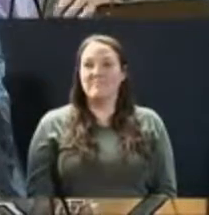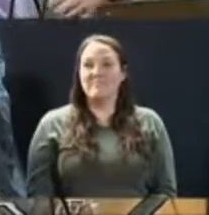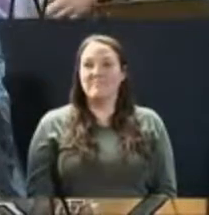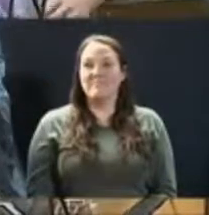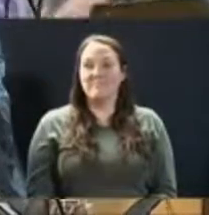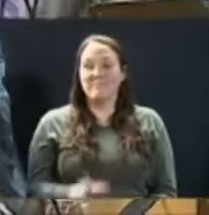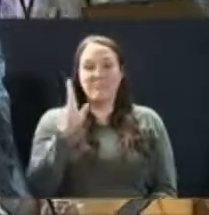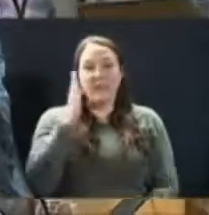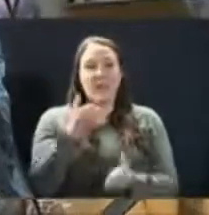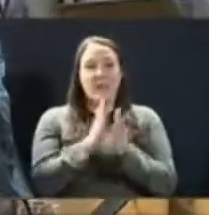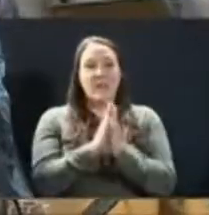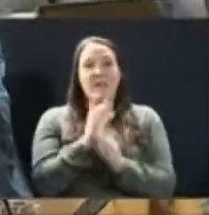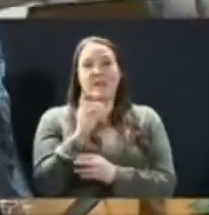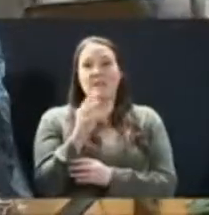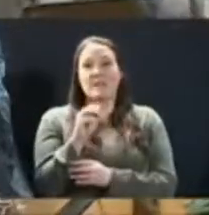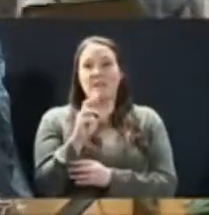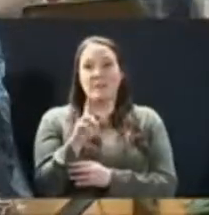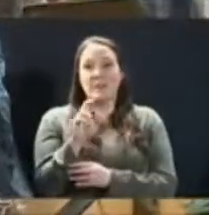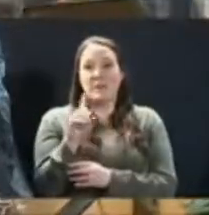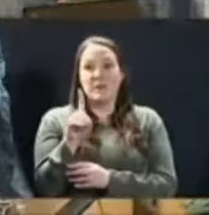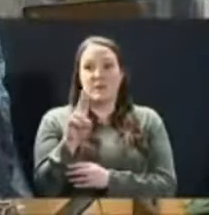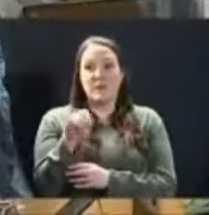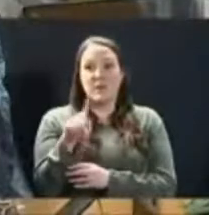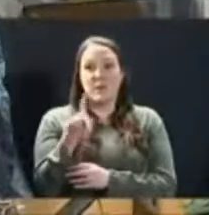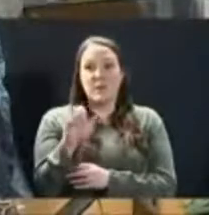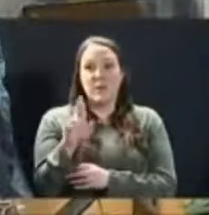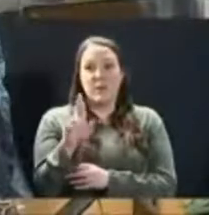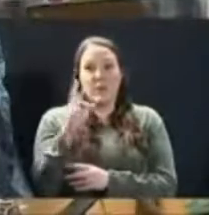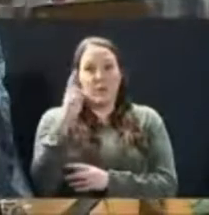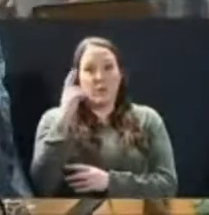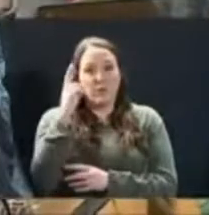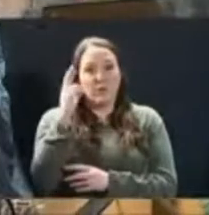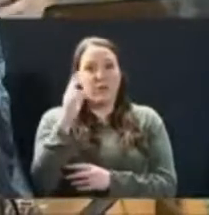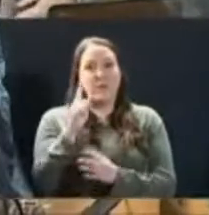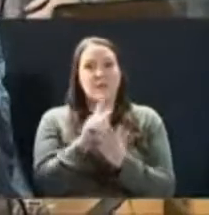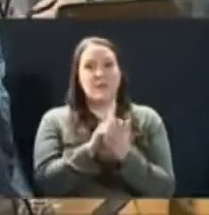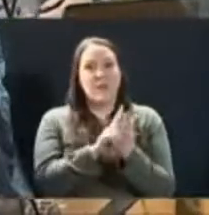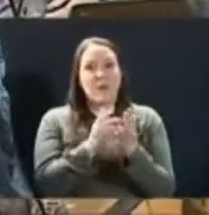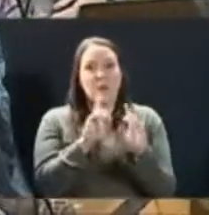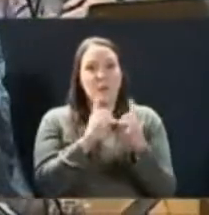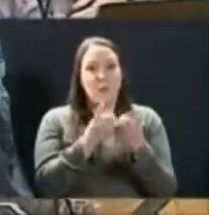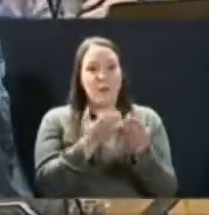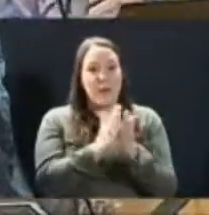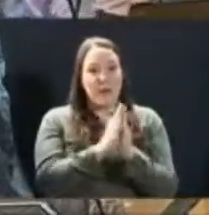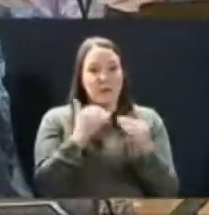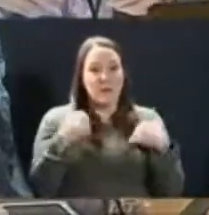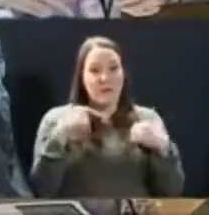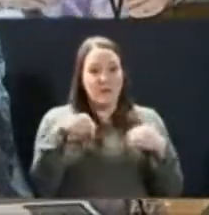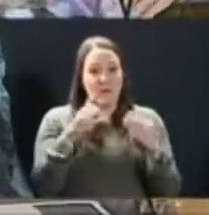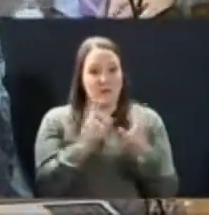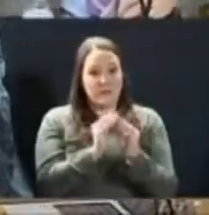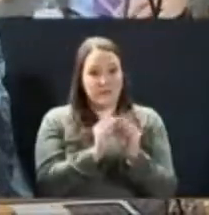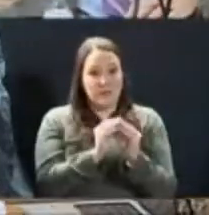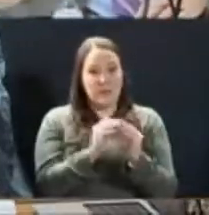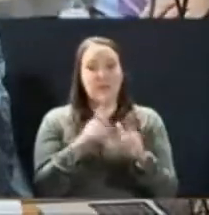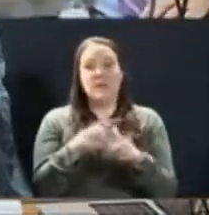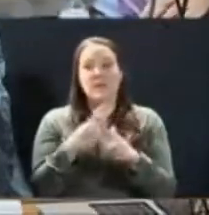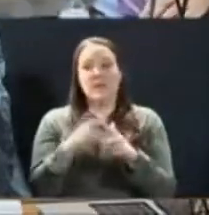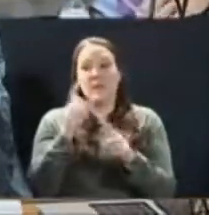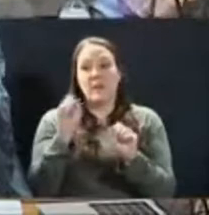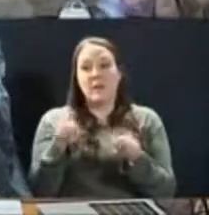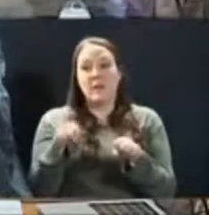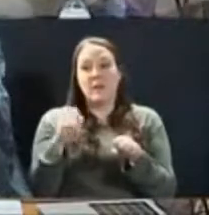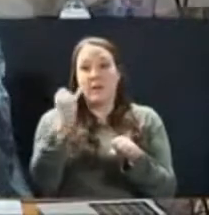I'm going to ask Mr. Dupler just to state the reason that the law department asked that we have this meeting, and then we